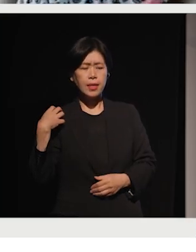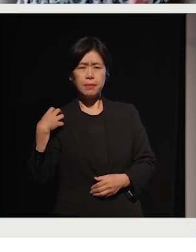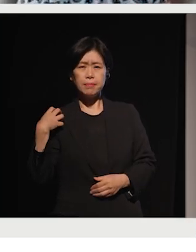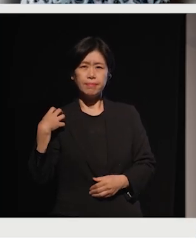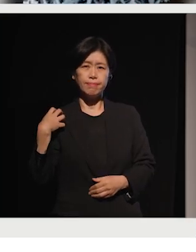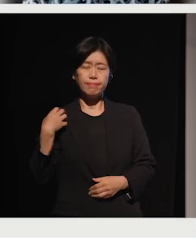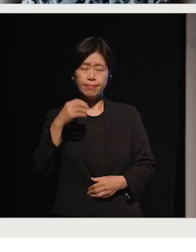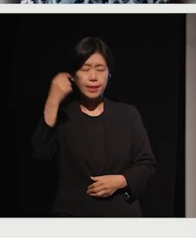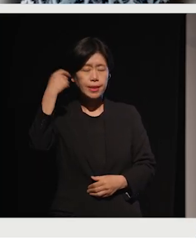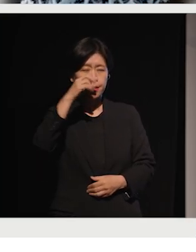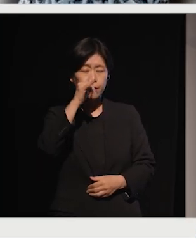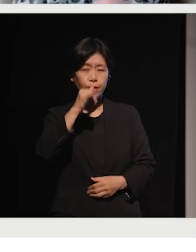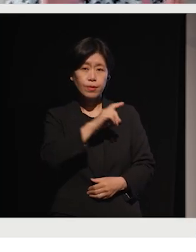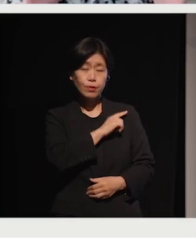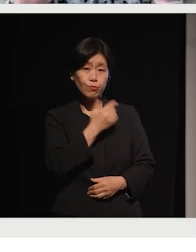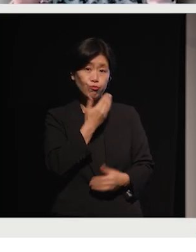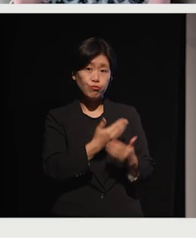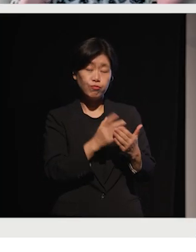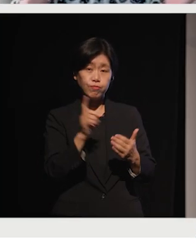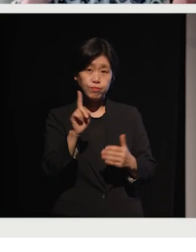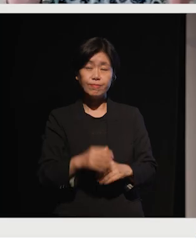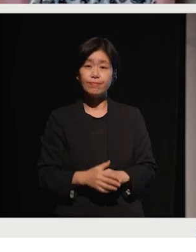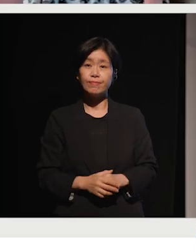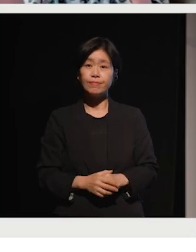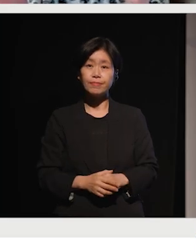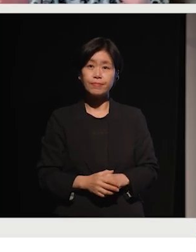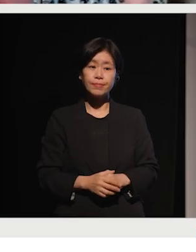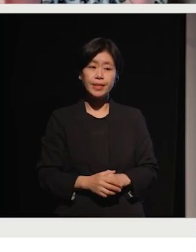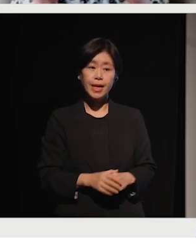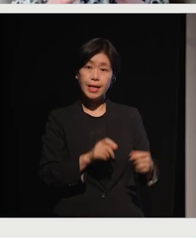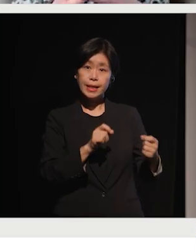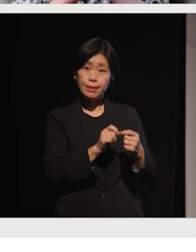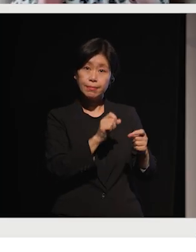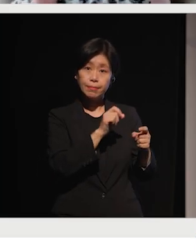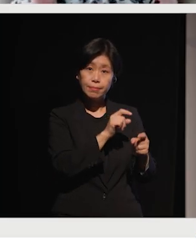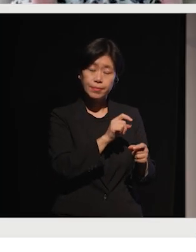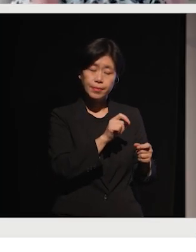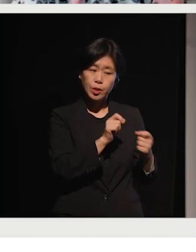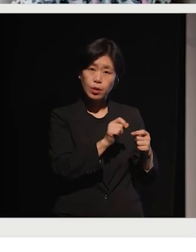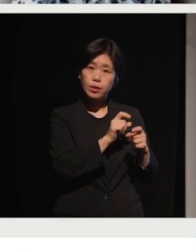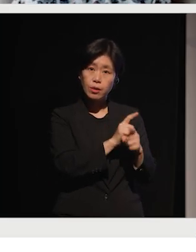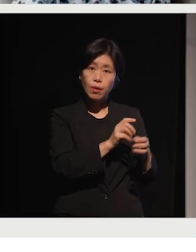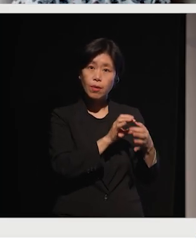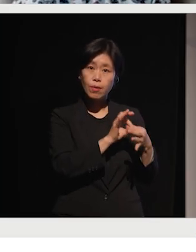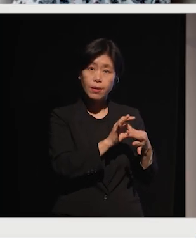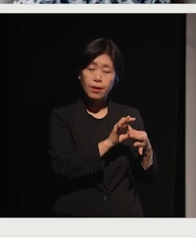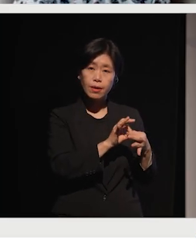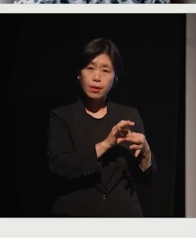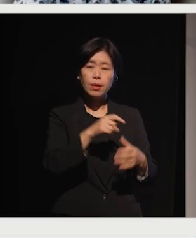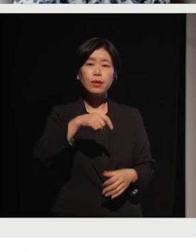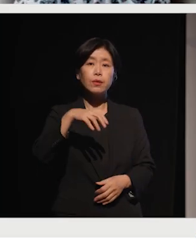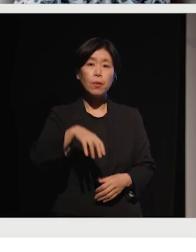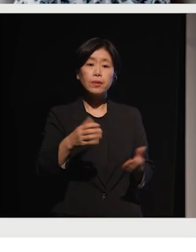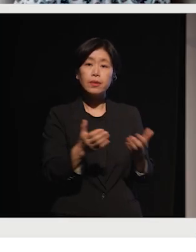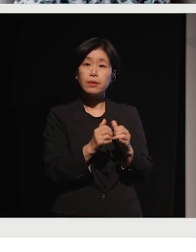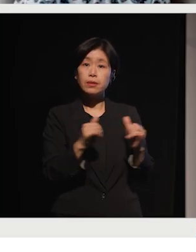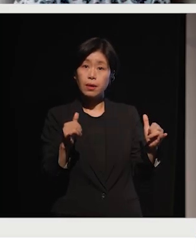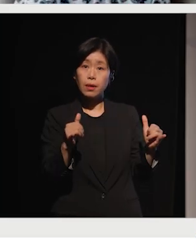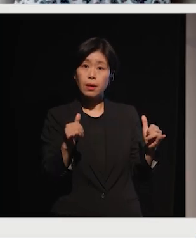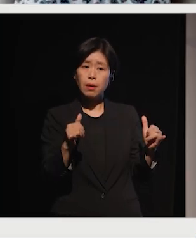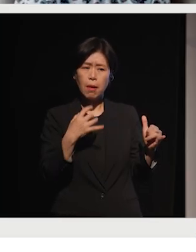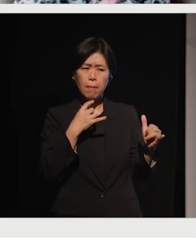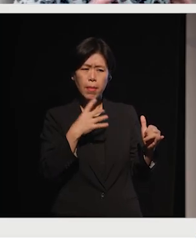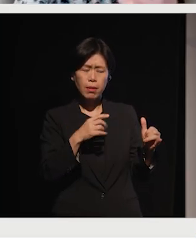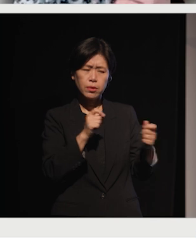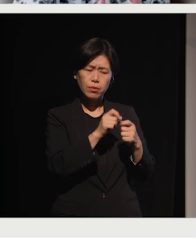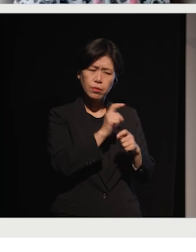of the most important things is changing this idea that the only people who need to think about